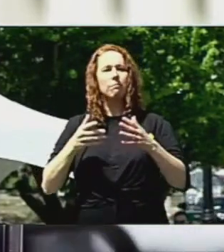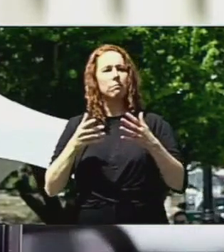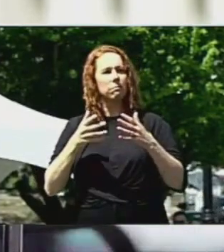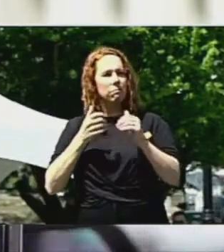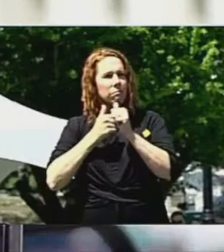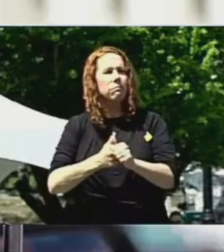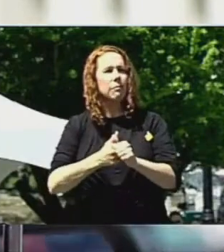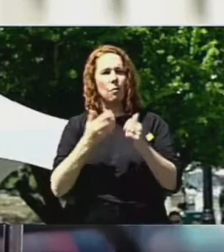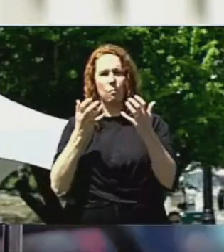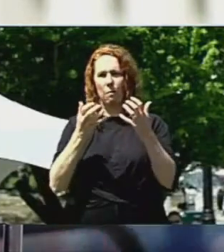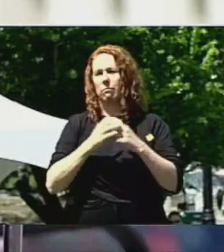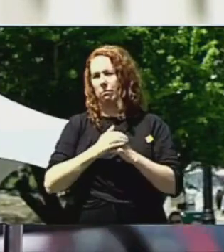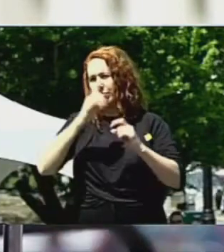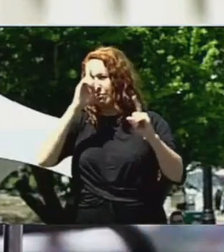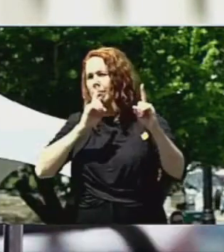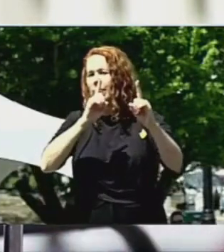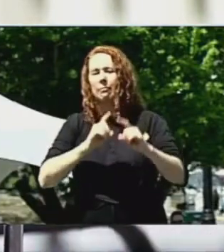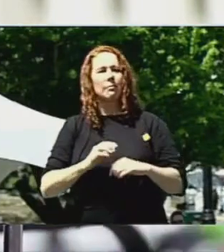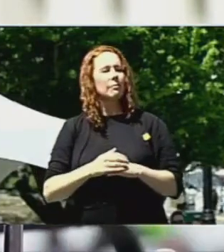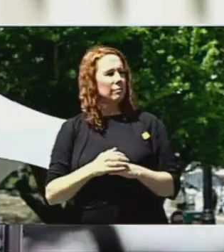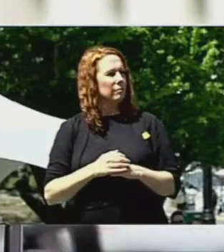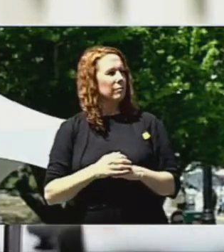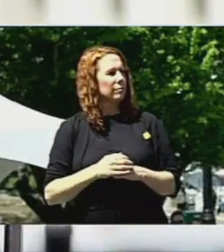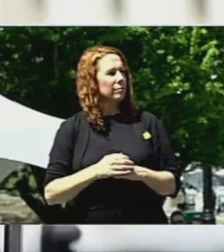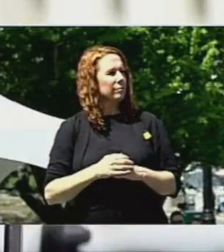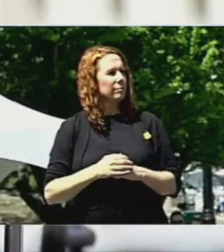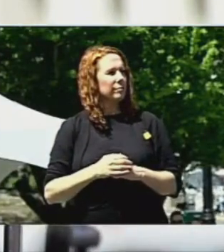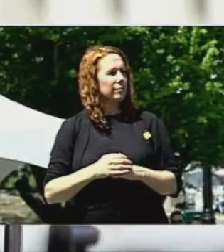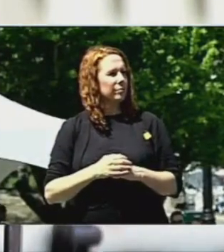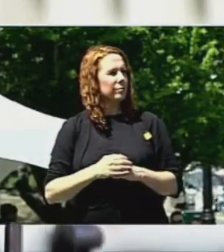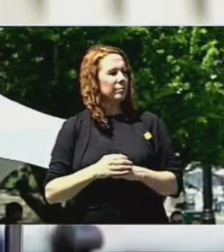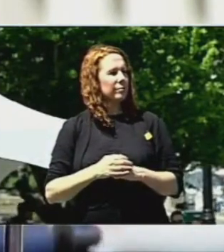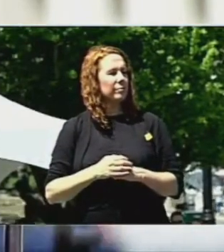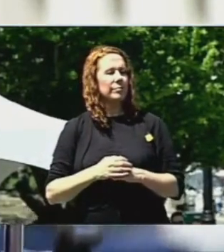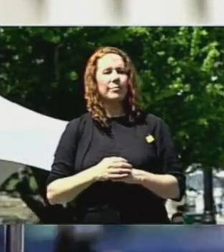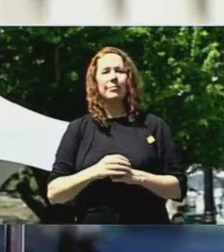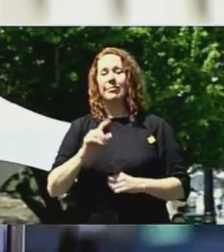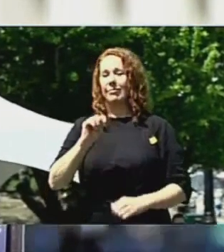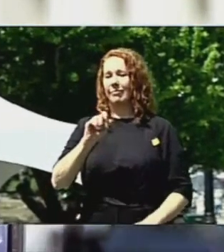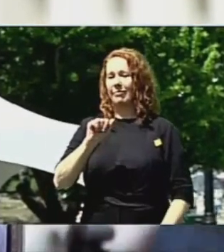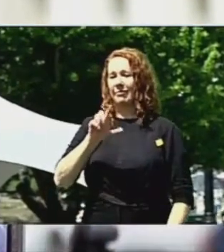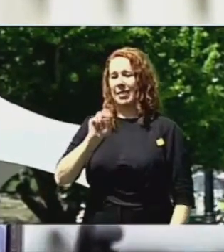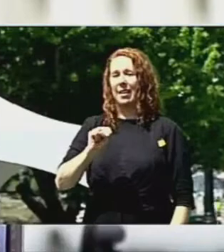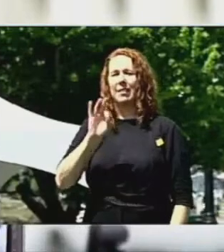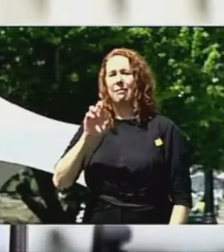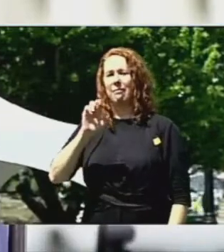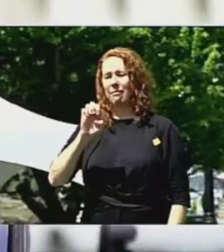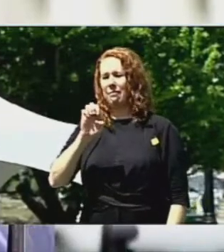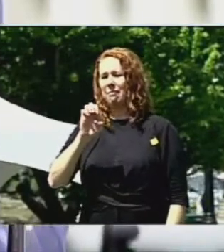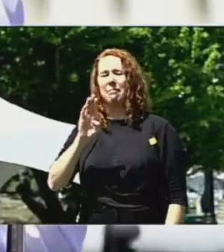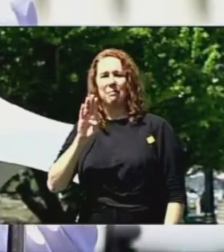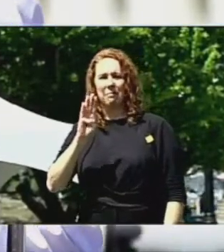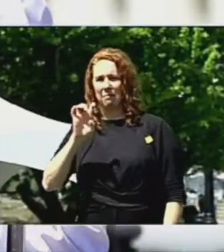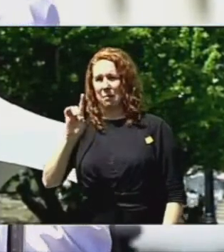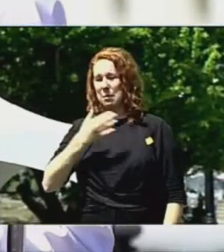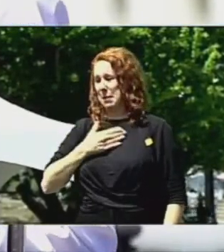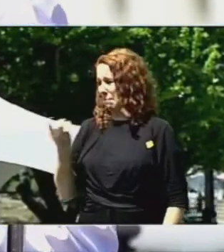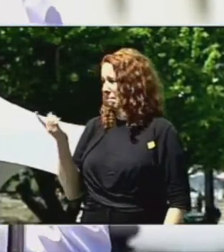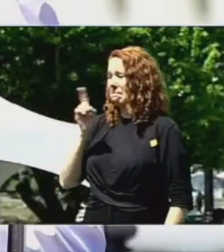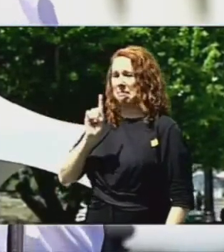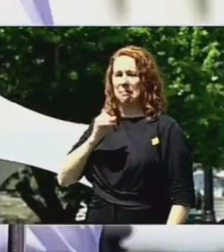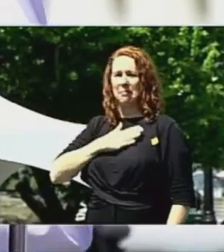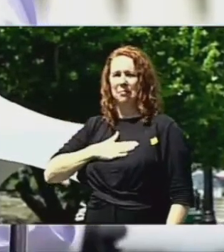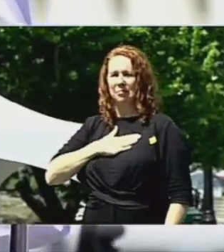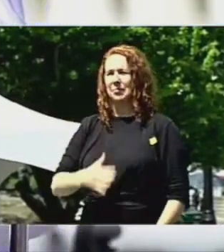carry and do, and the work that they do. So with that, we'd like to ask Talon Firebird to come up and say a few words if he has one.